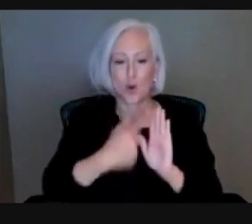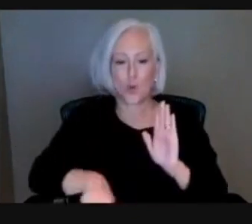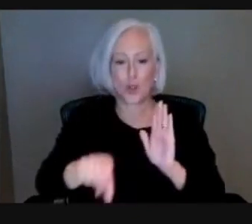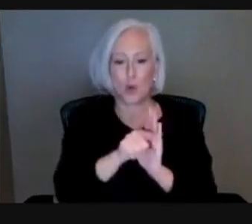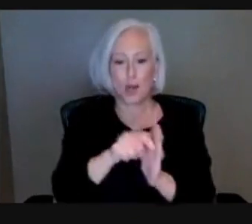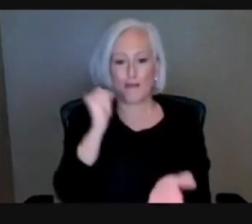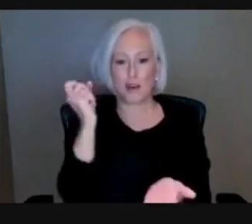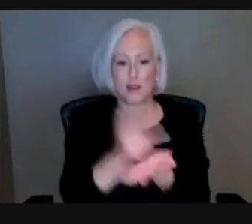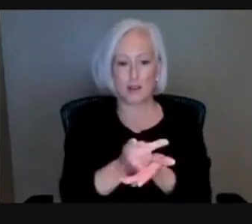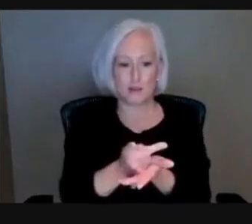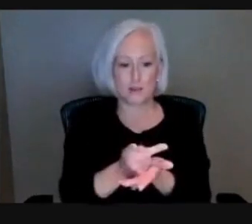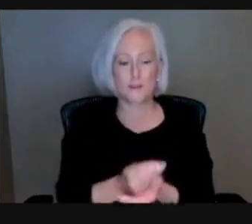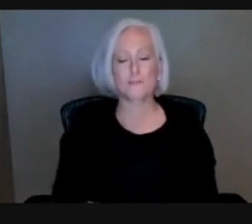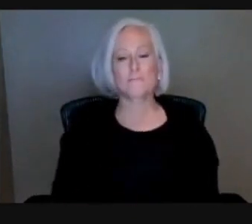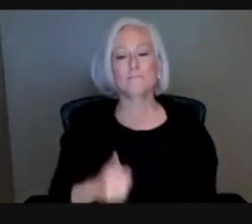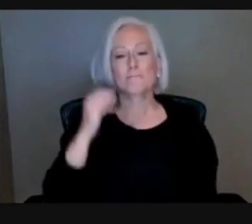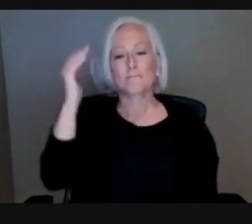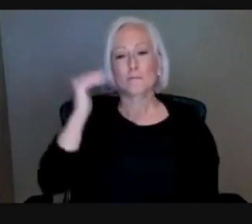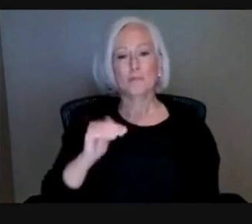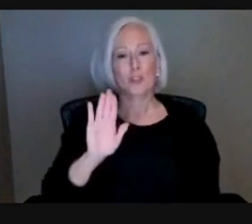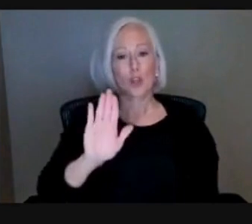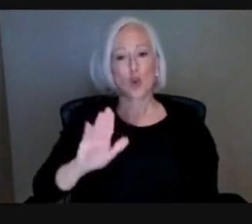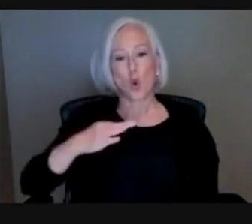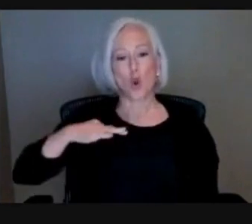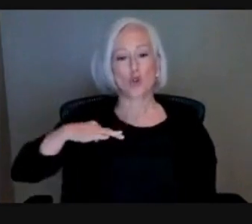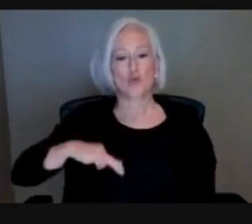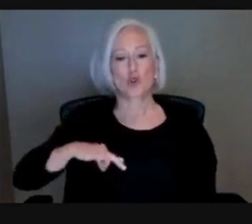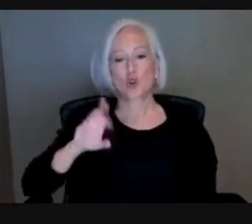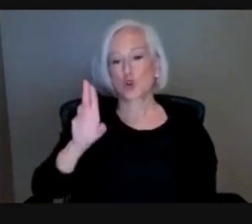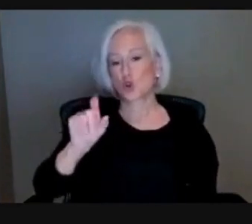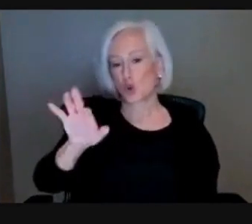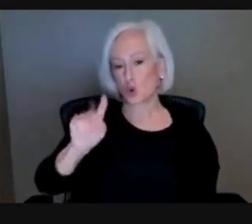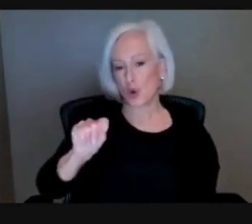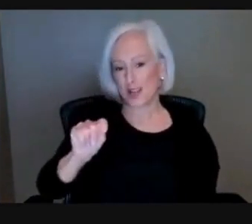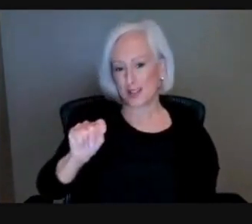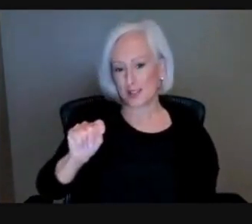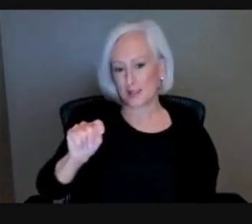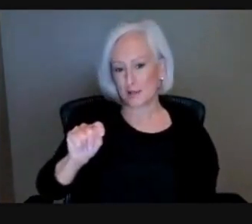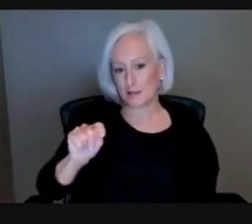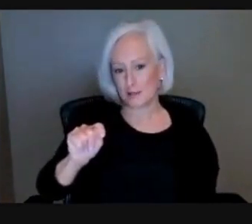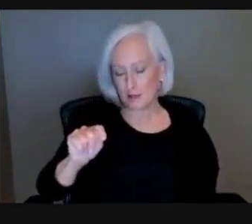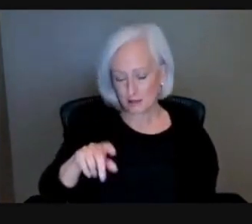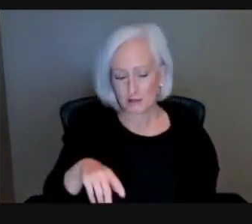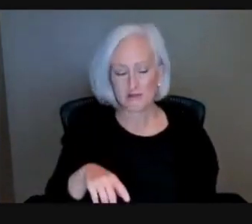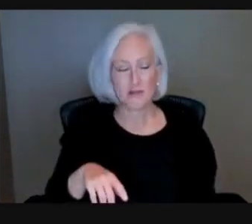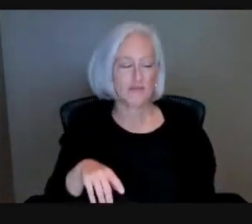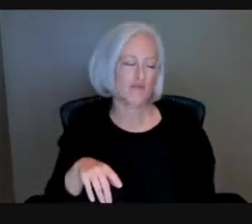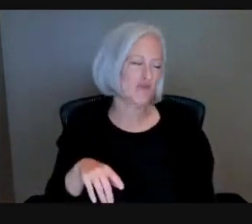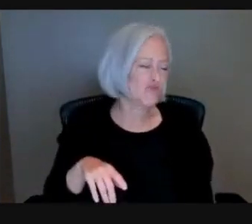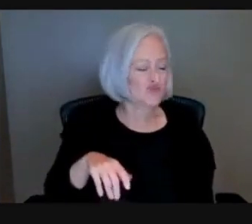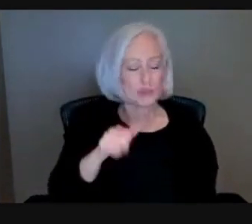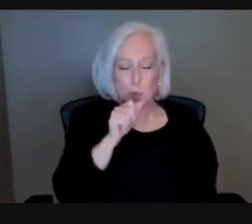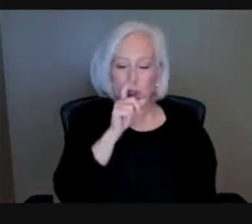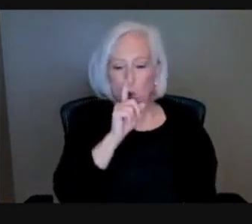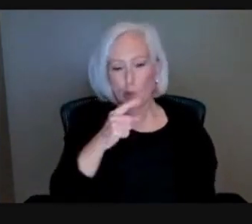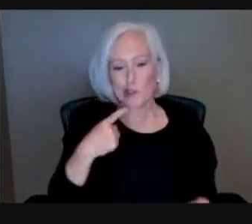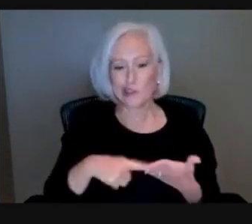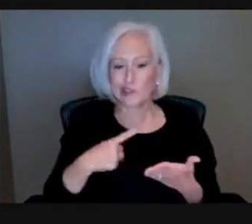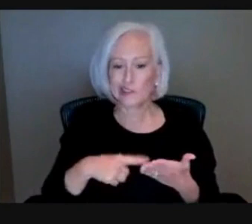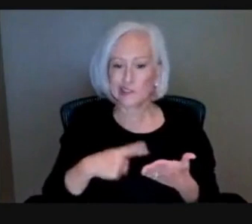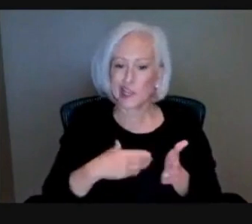Also very important is your credit. So we don't talk about credit all the time, and I think that's a detriment to